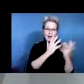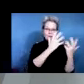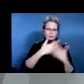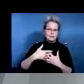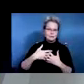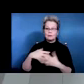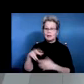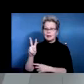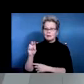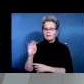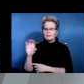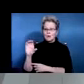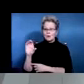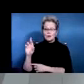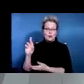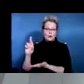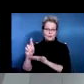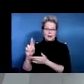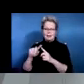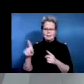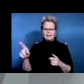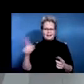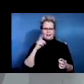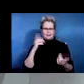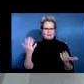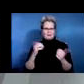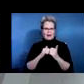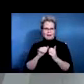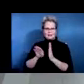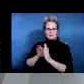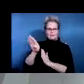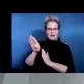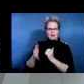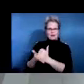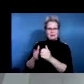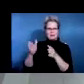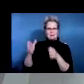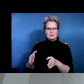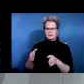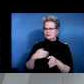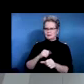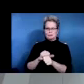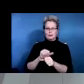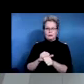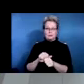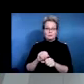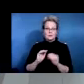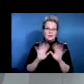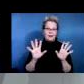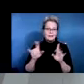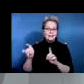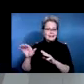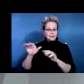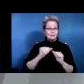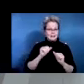vocational. You might think, how is that that helpful for a person to work? Well, if a person can't get in and out of their home, how might they be able to go to work? But also